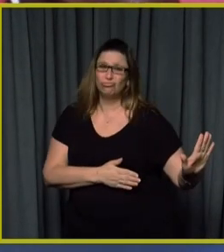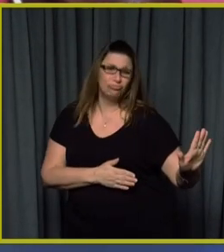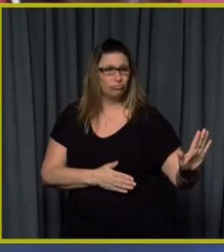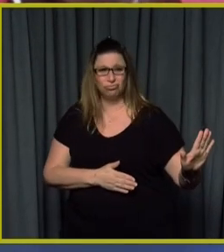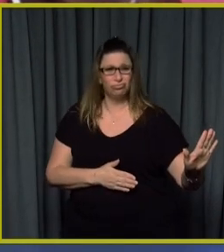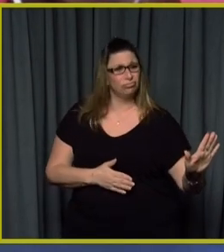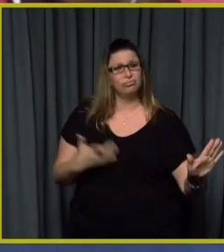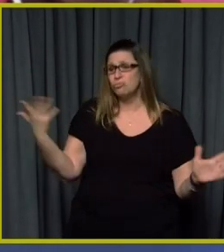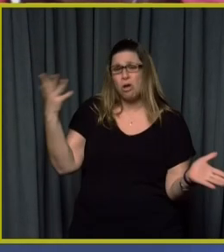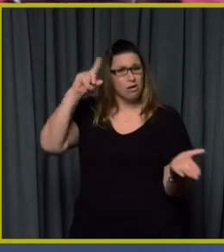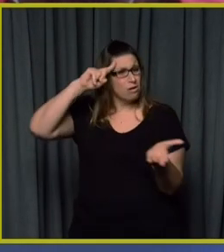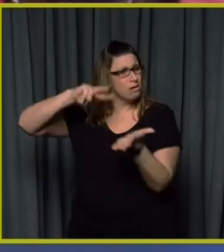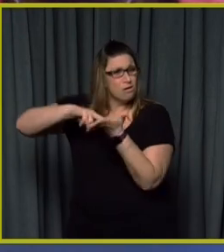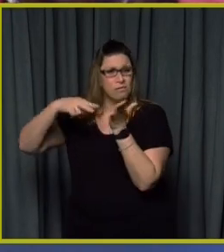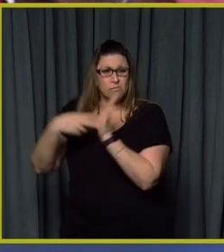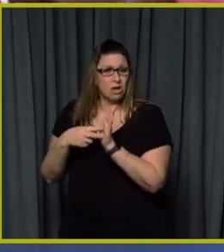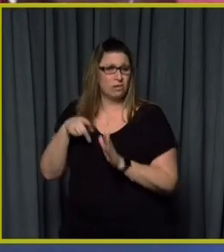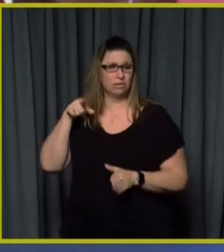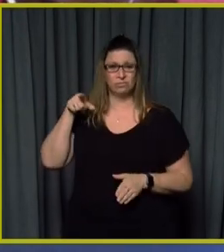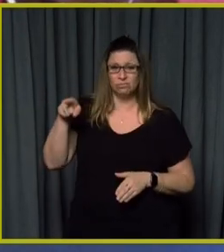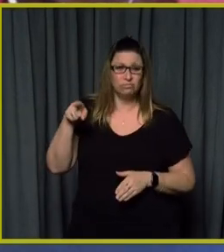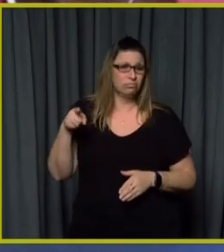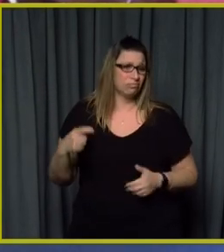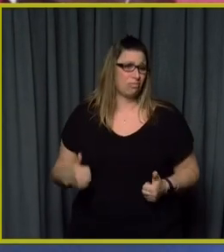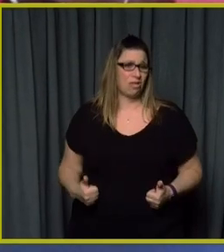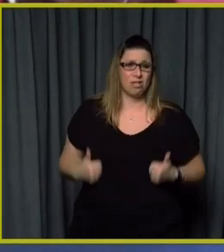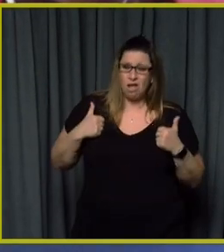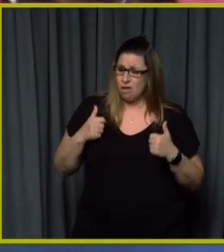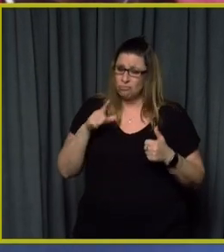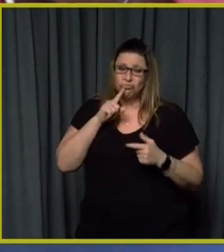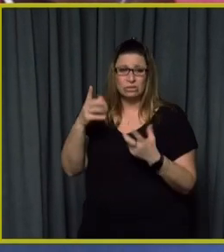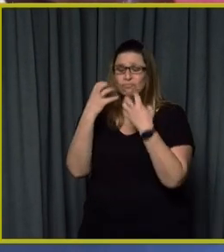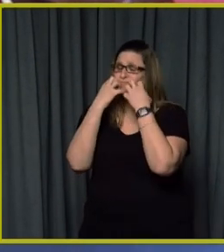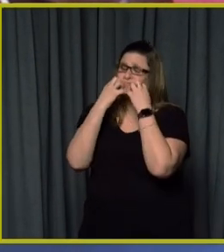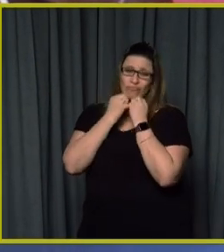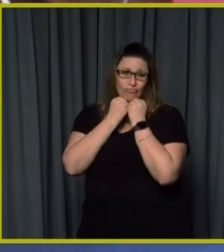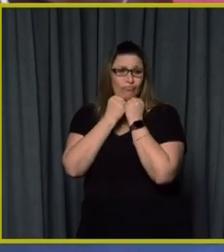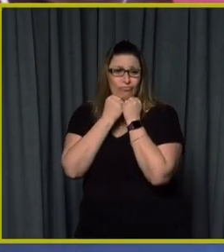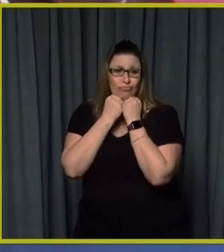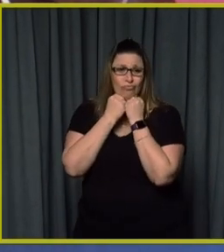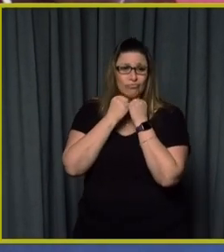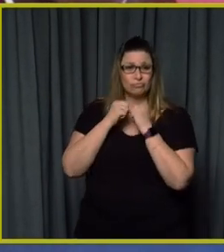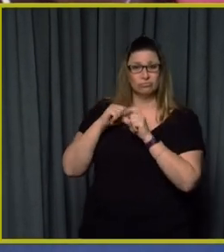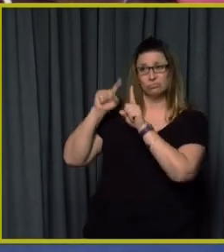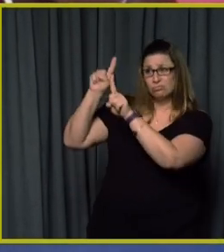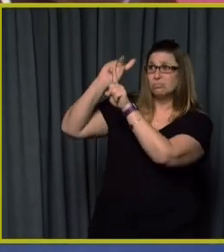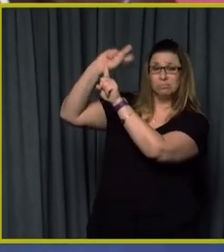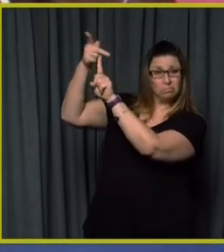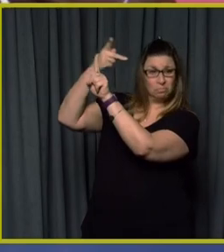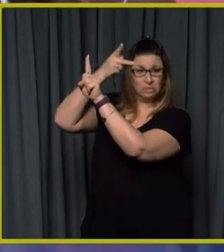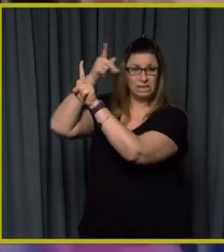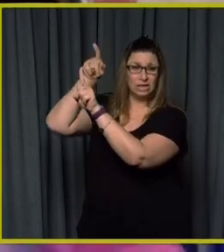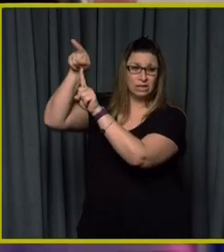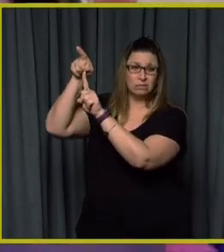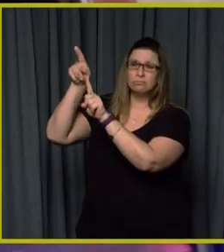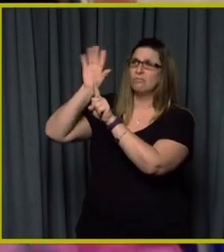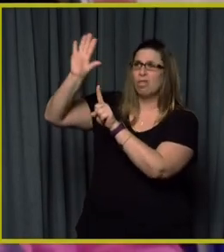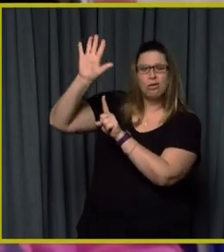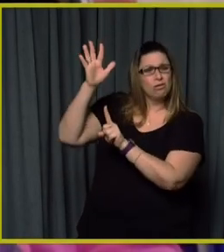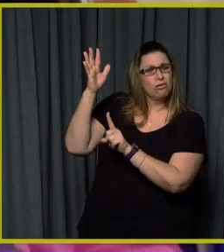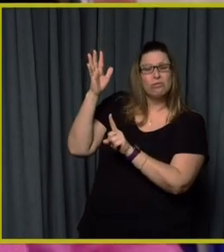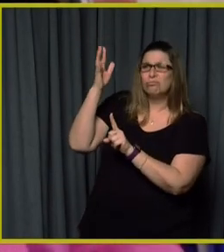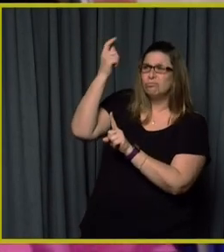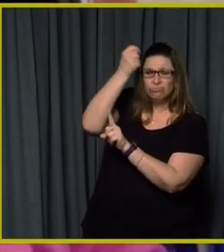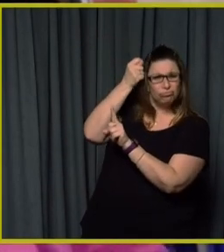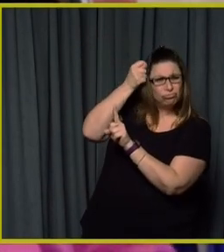these lives don't have value. So when I use the term necropolitics, that is a political theory term. It was coined by a man named Achille